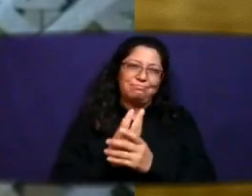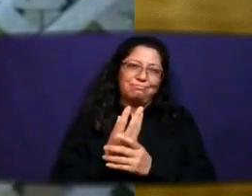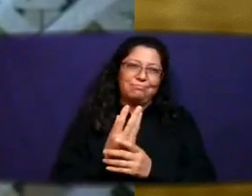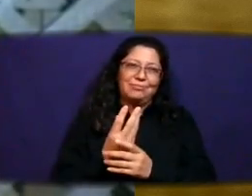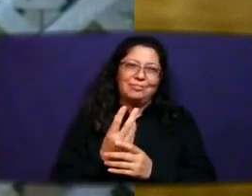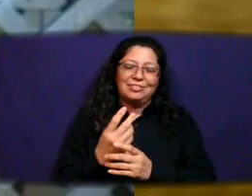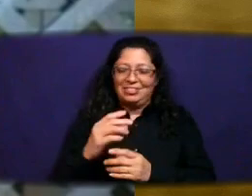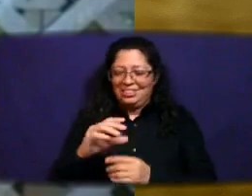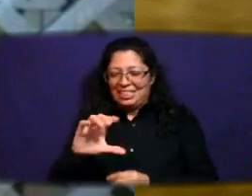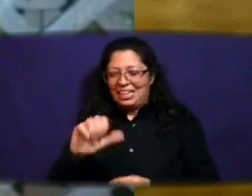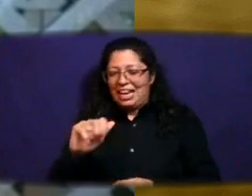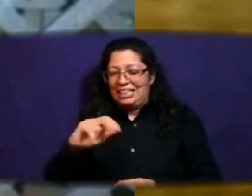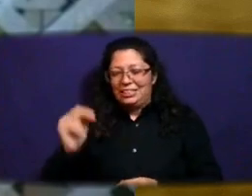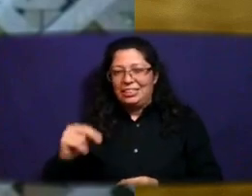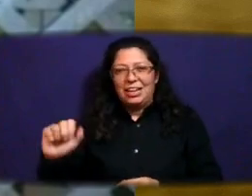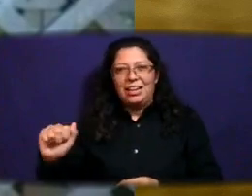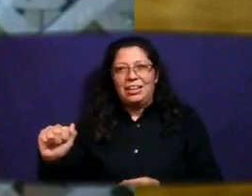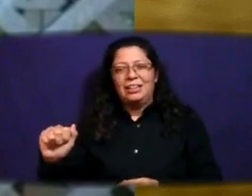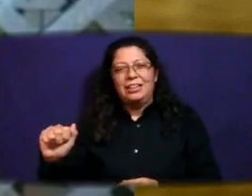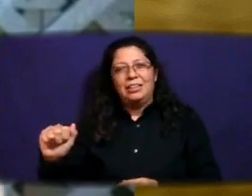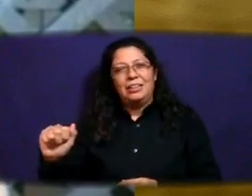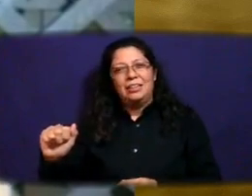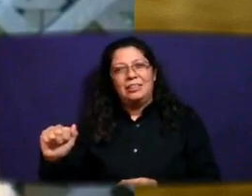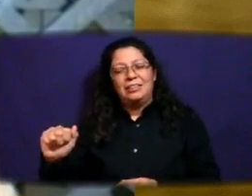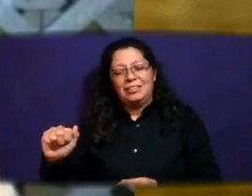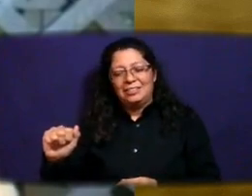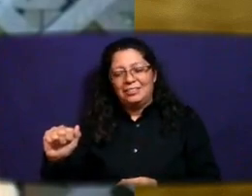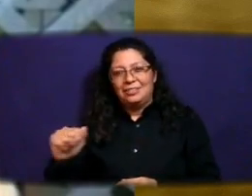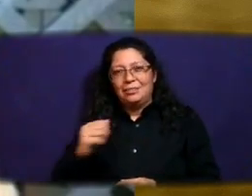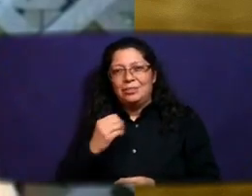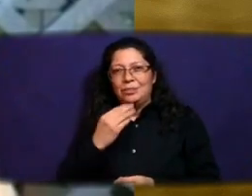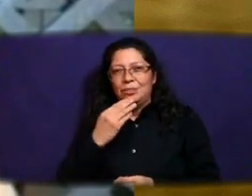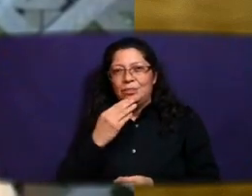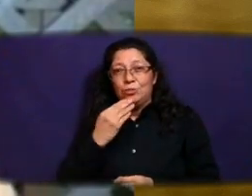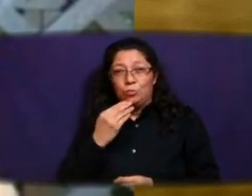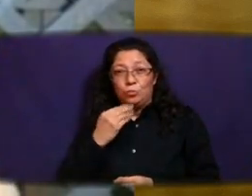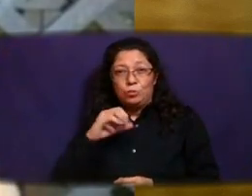La caña and the bananas